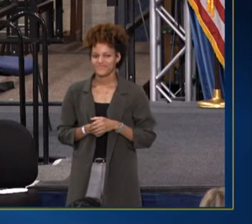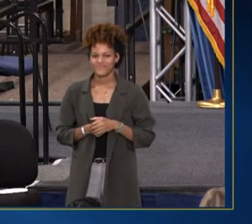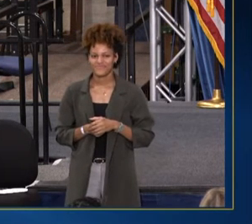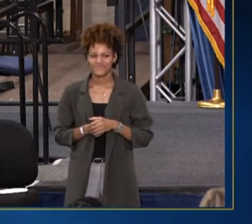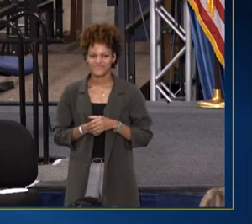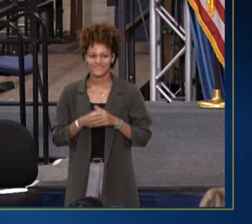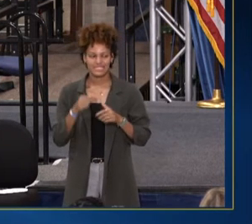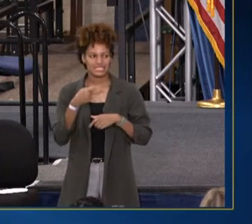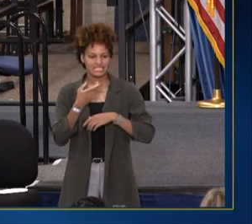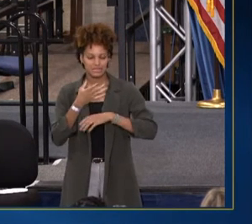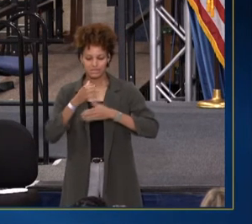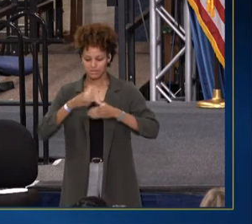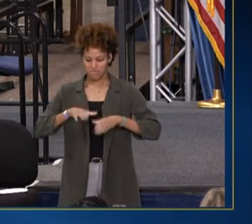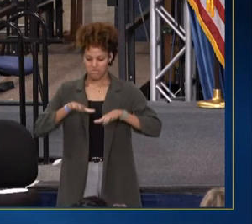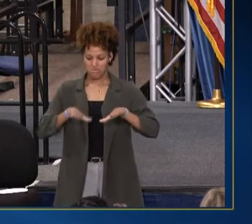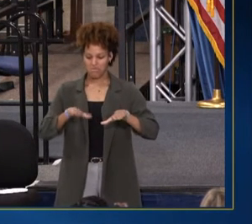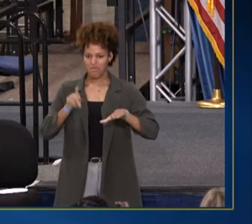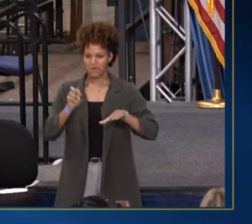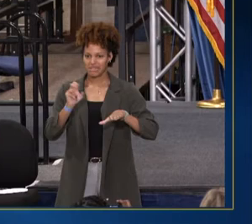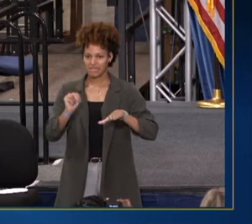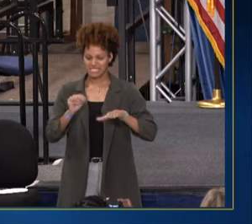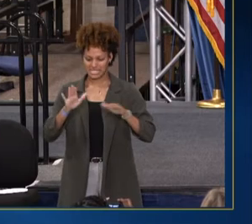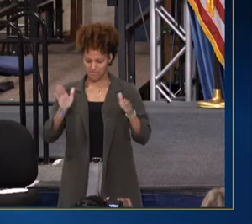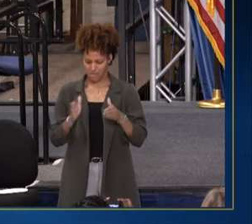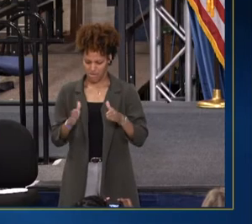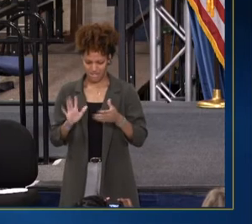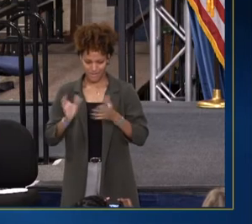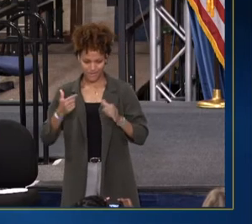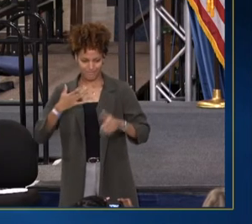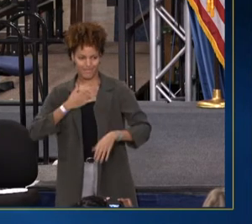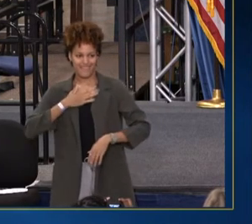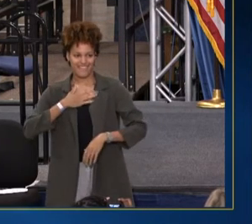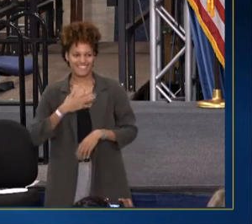This podium is so much smaller than mine.